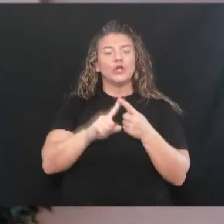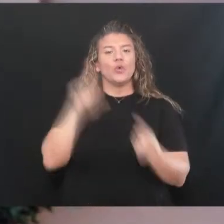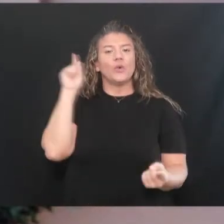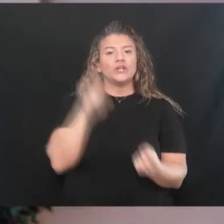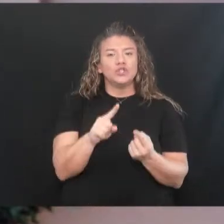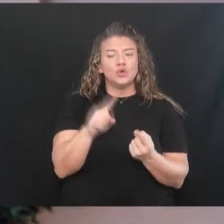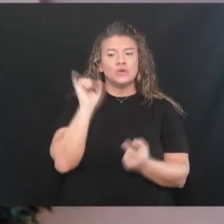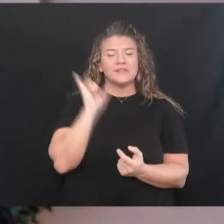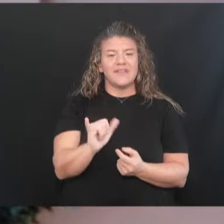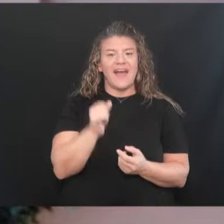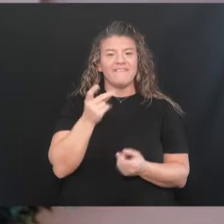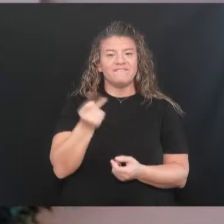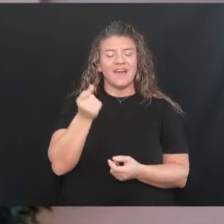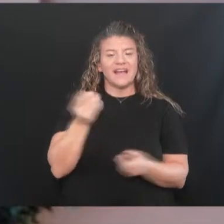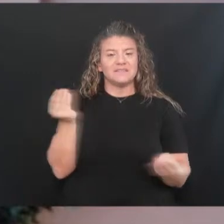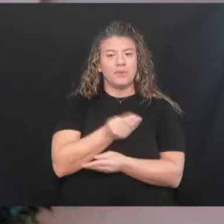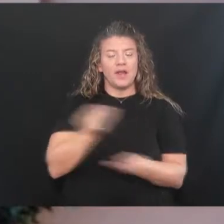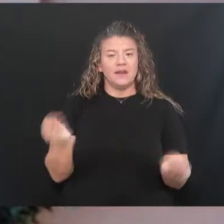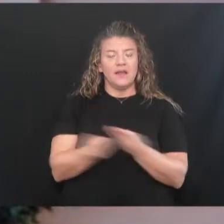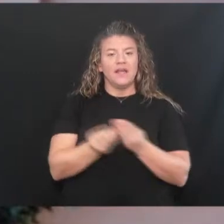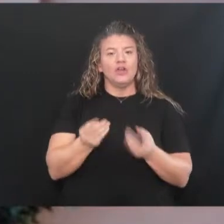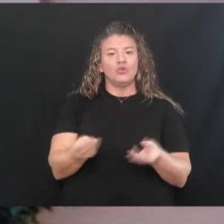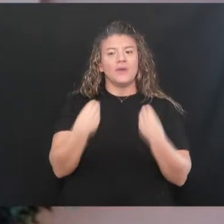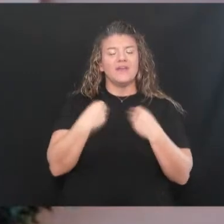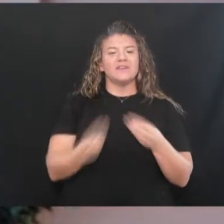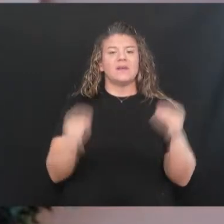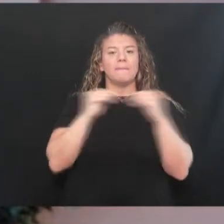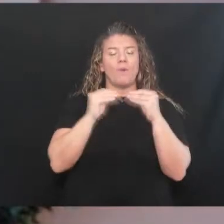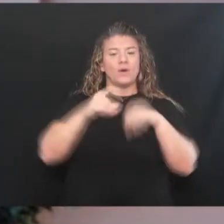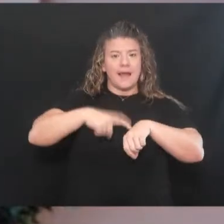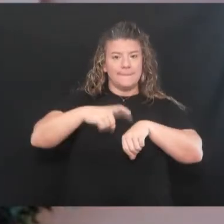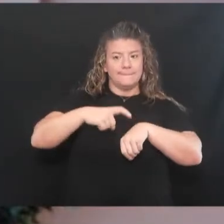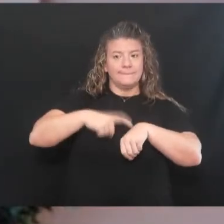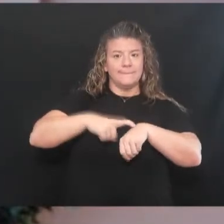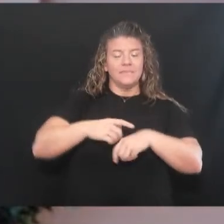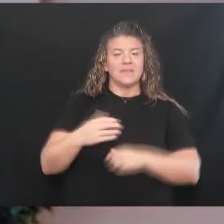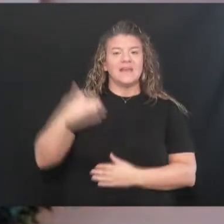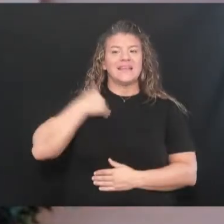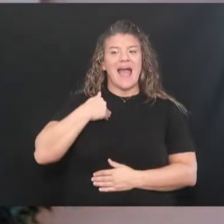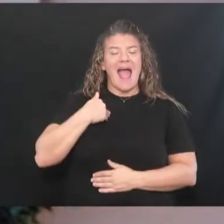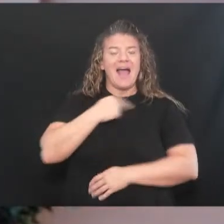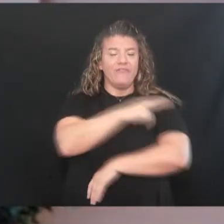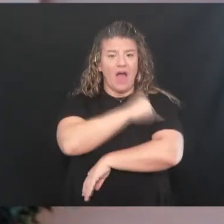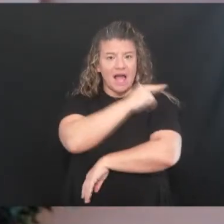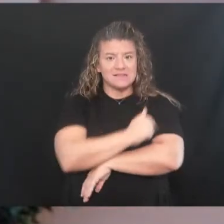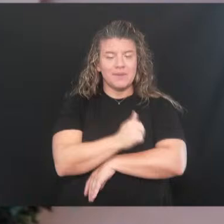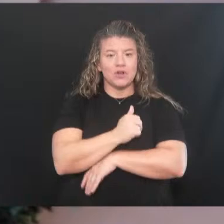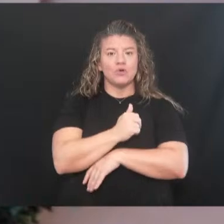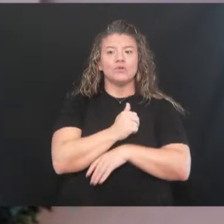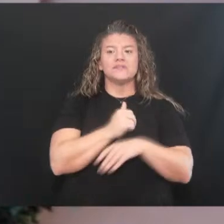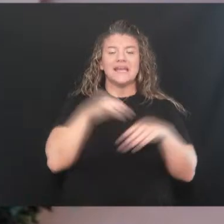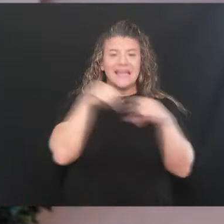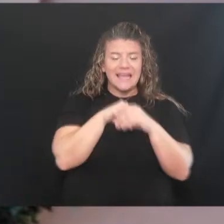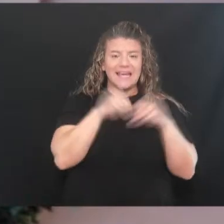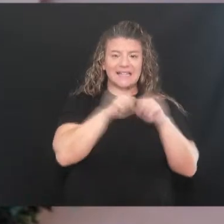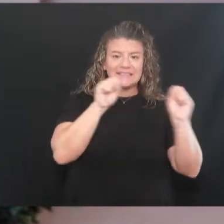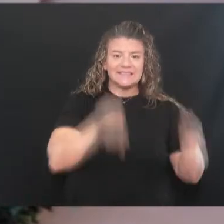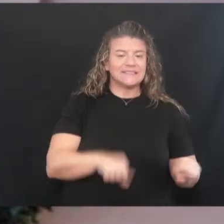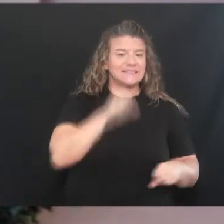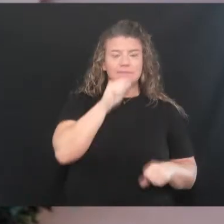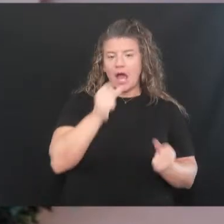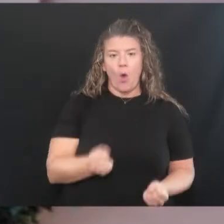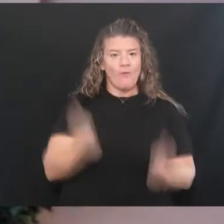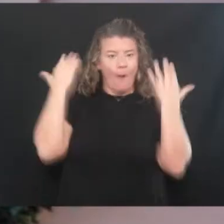that rapid spread, to buy us more time, to have the hospitals and other systems not be